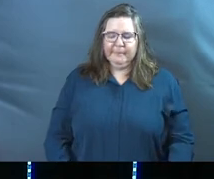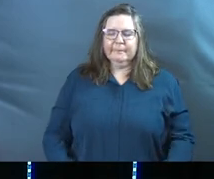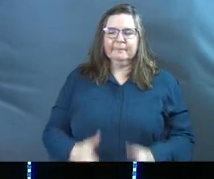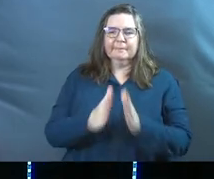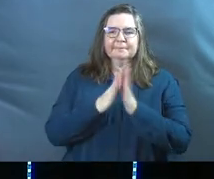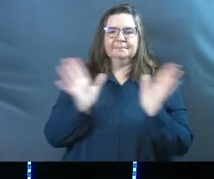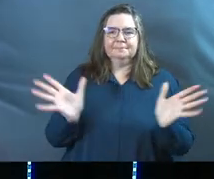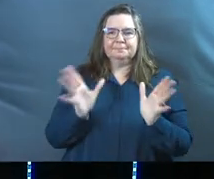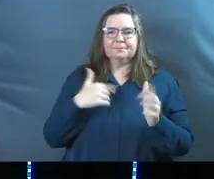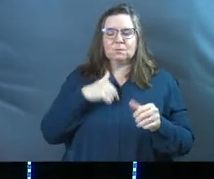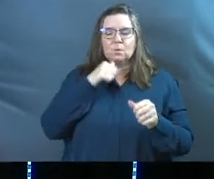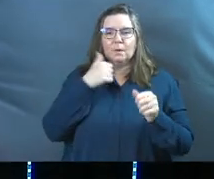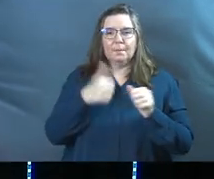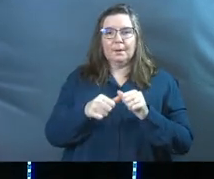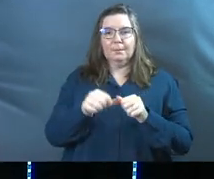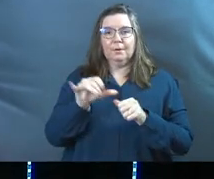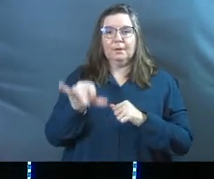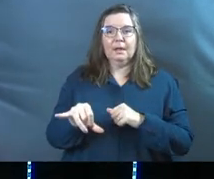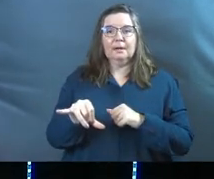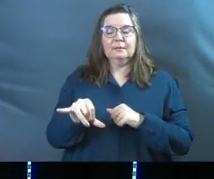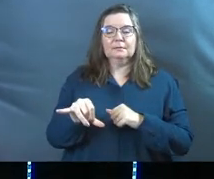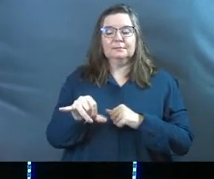As we pray, I just want to encourage you to remember that